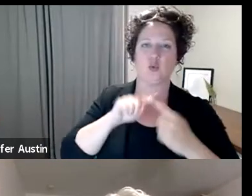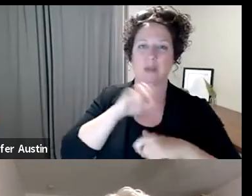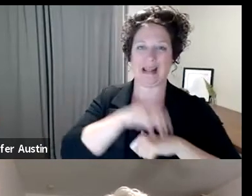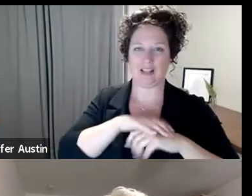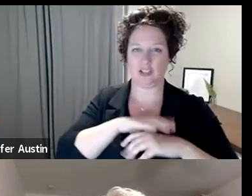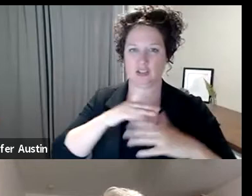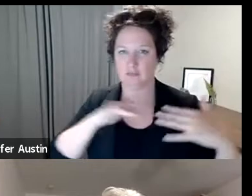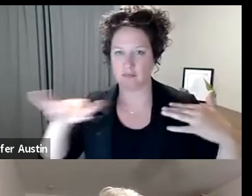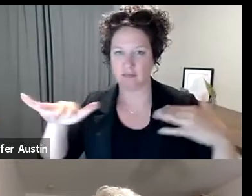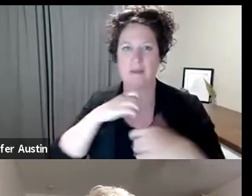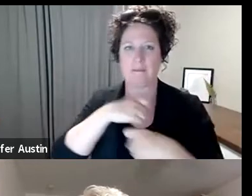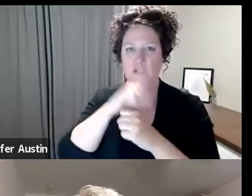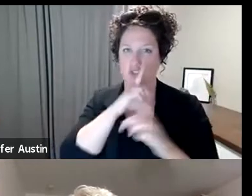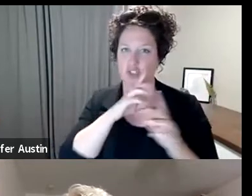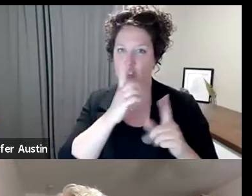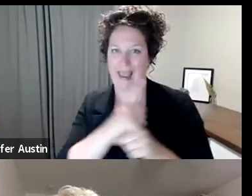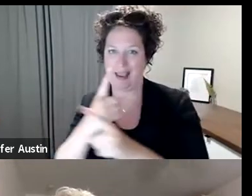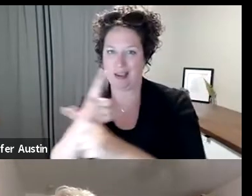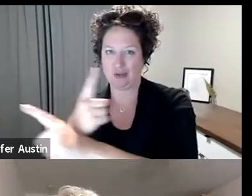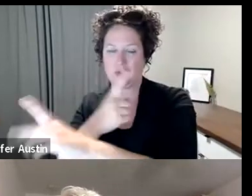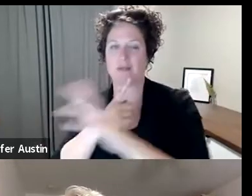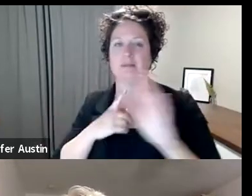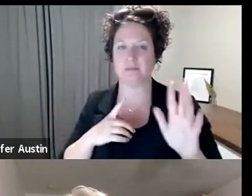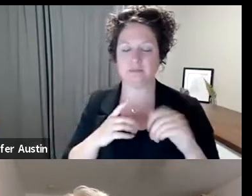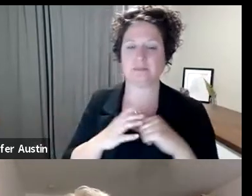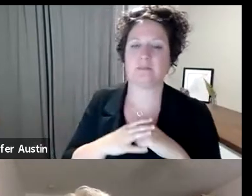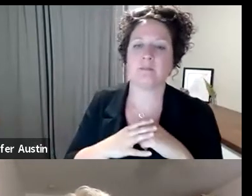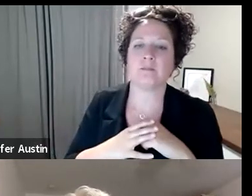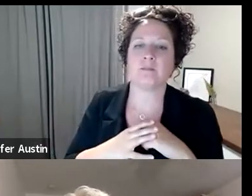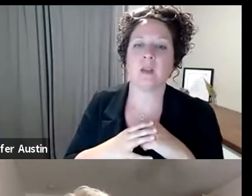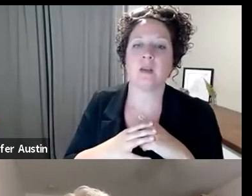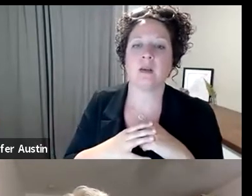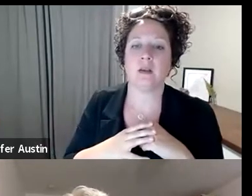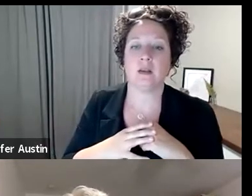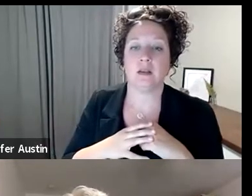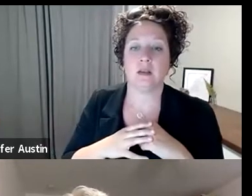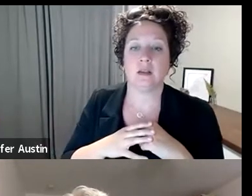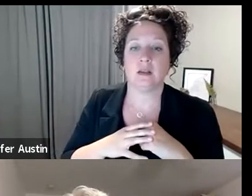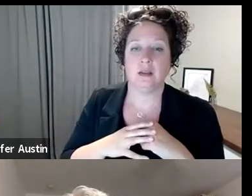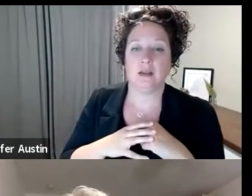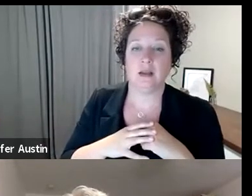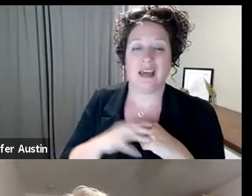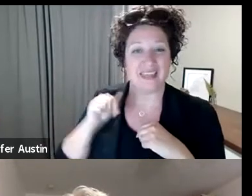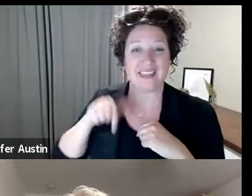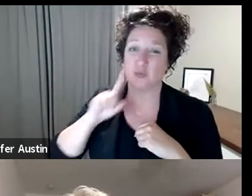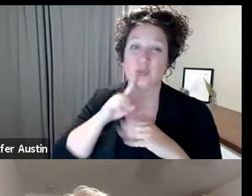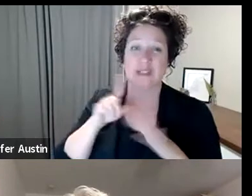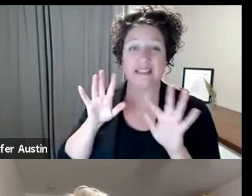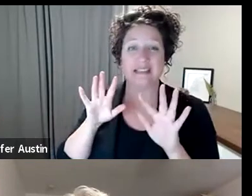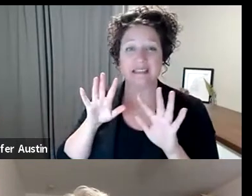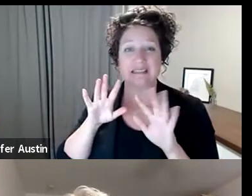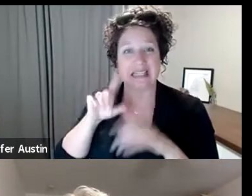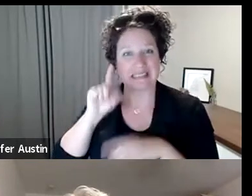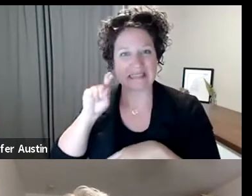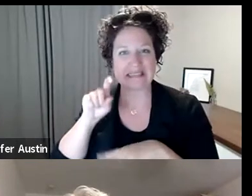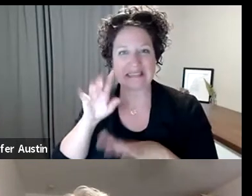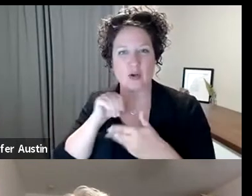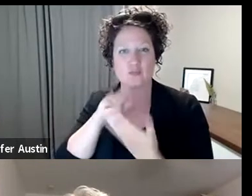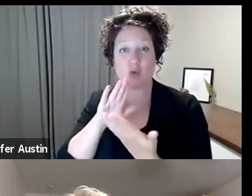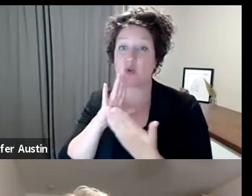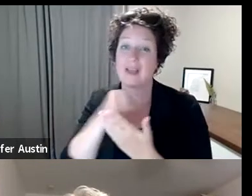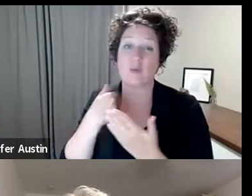certify the accuracy of their translations in the indigenous language. And so this is really necessary and is something that we found to be